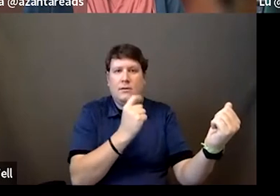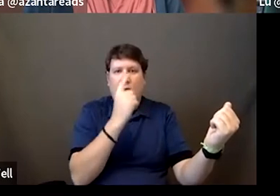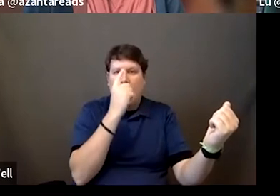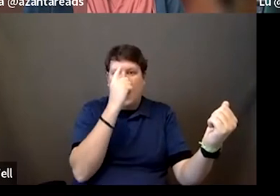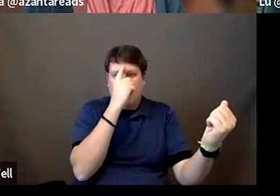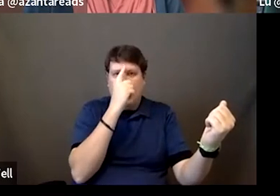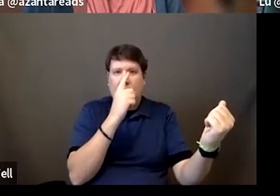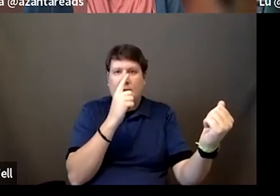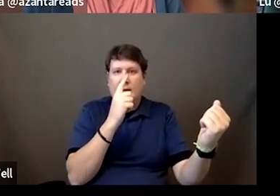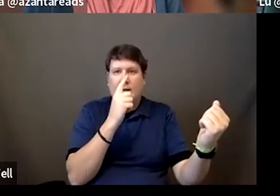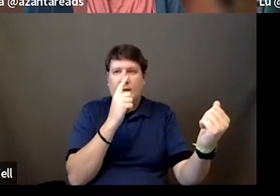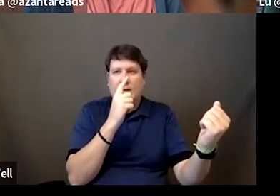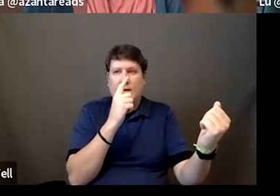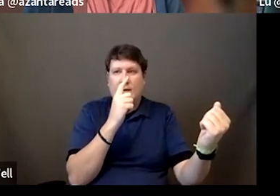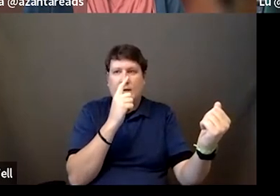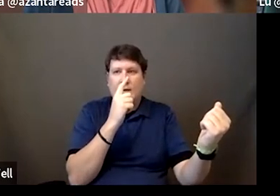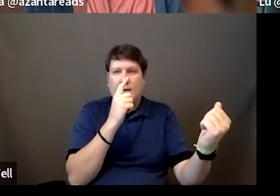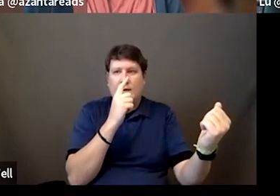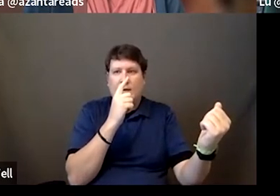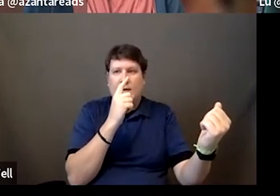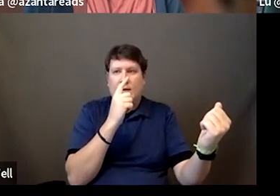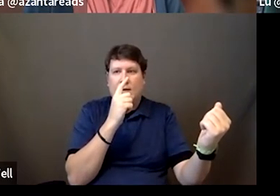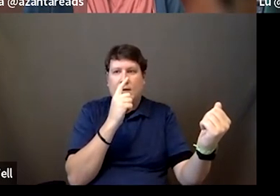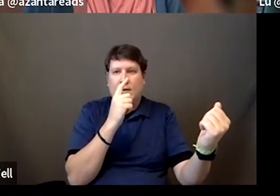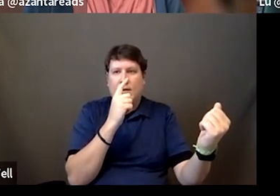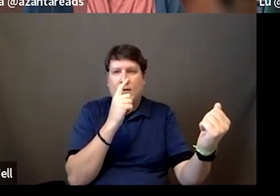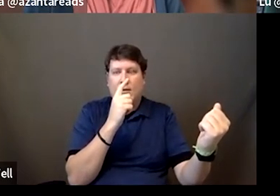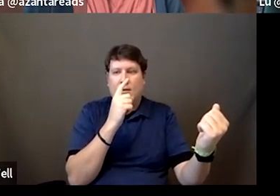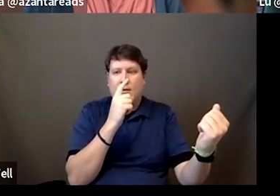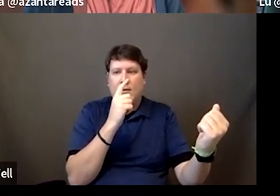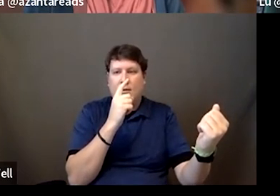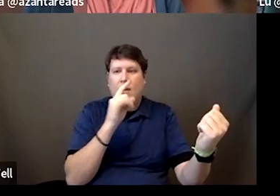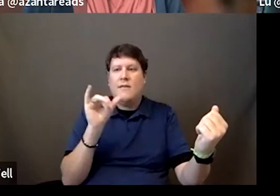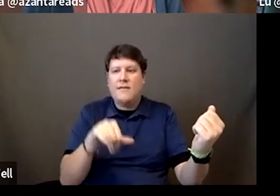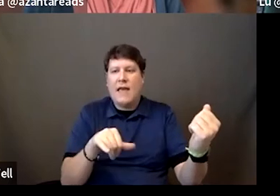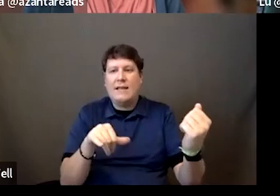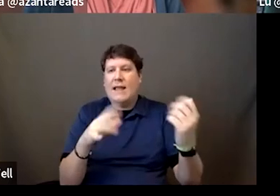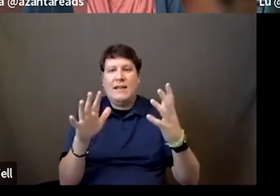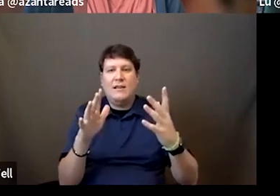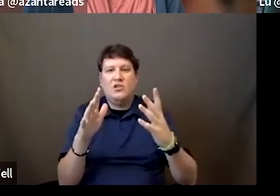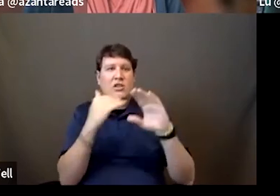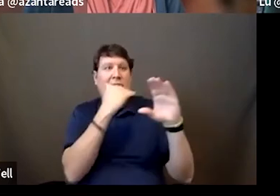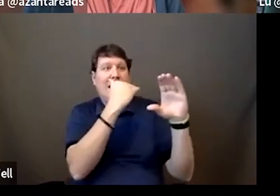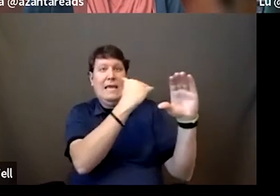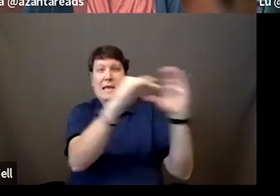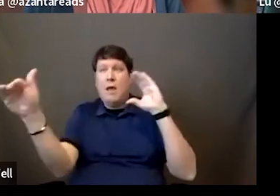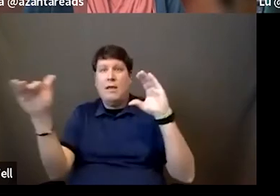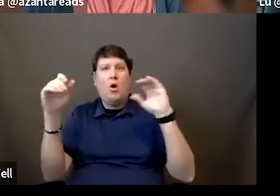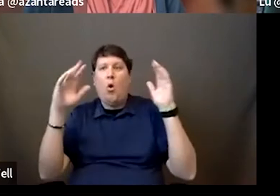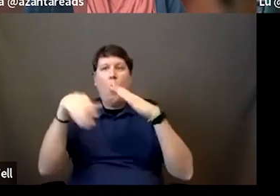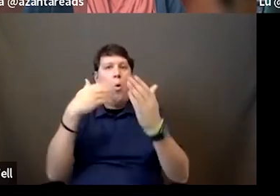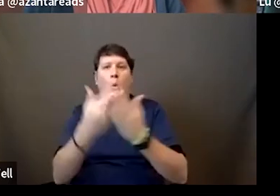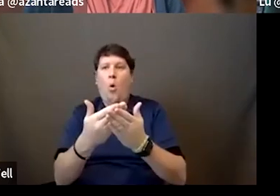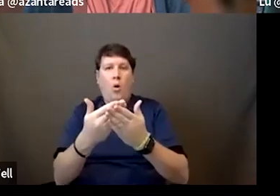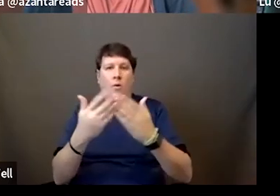figure out who it is that is, you know, rather than, as you said, that mass email of sending stuff out to everybody and saying who can promote my